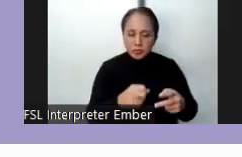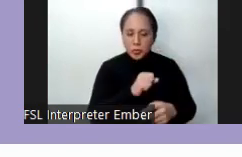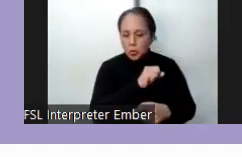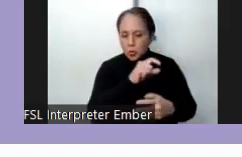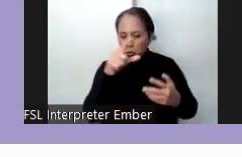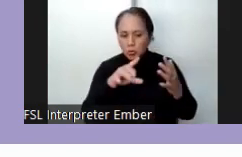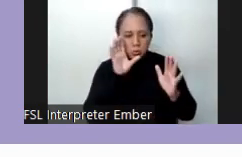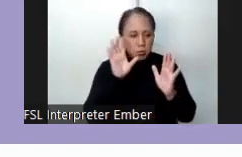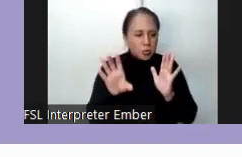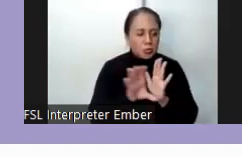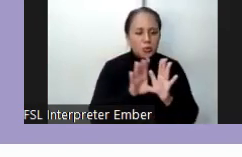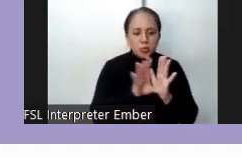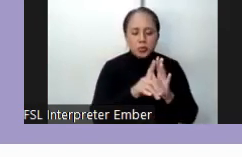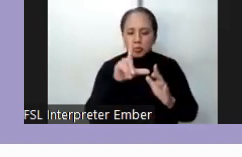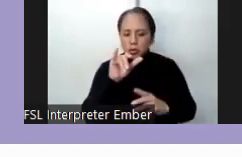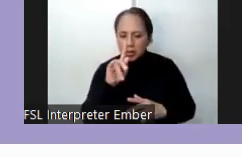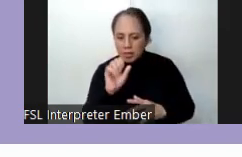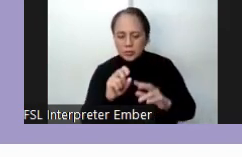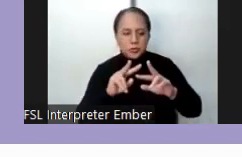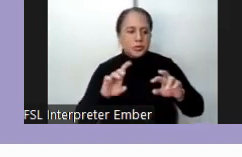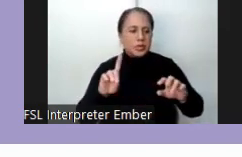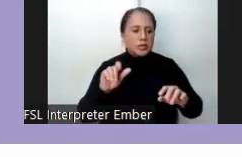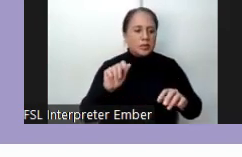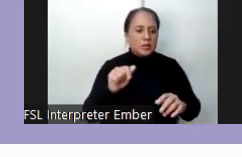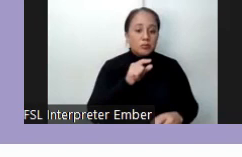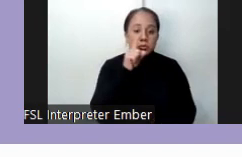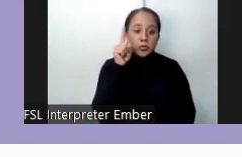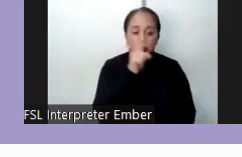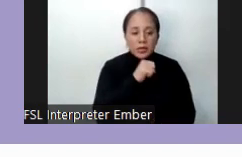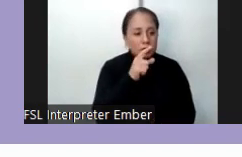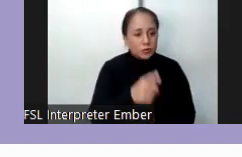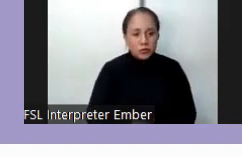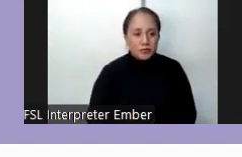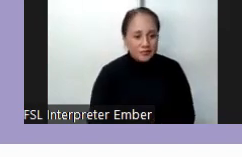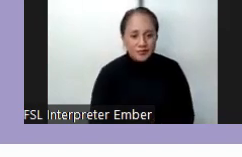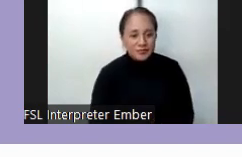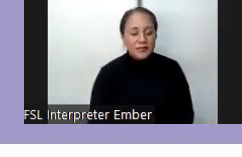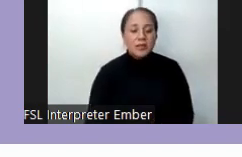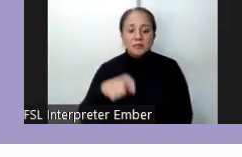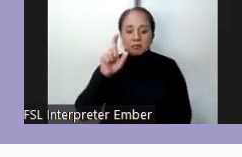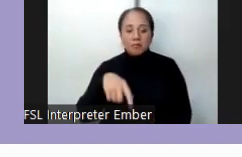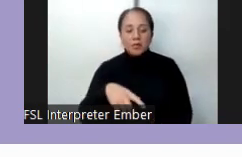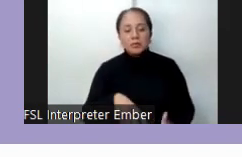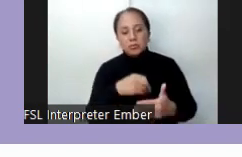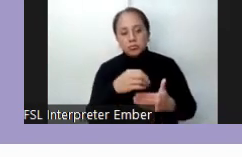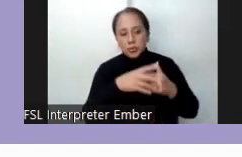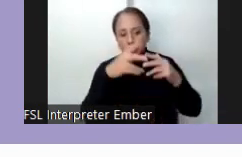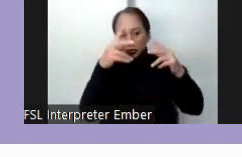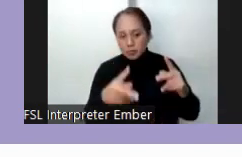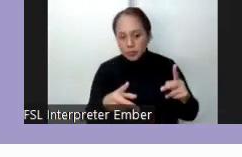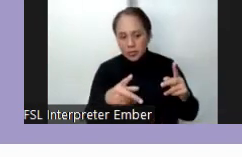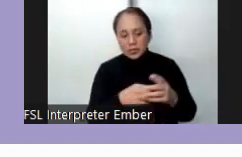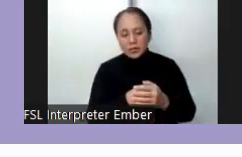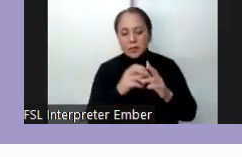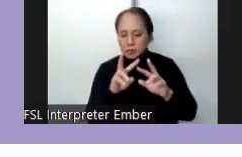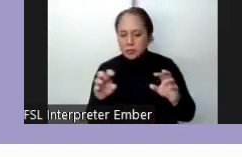of the images, links, and research data, pero bogus lahat ito at hindi totoo. Kaya kailangan lumabas ng website at